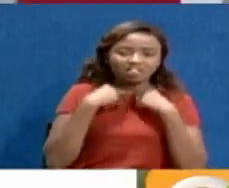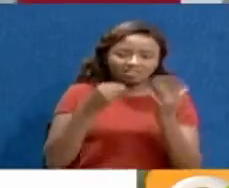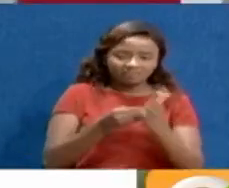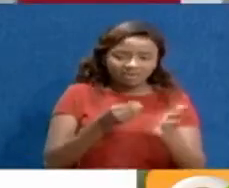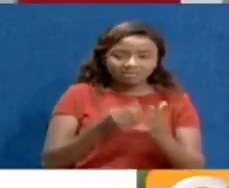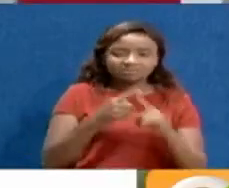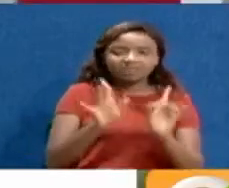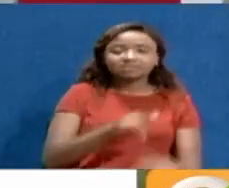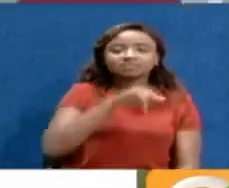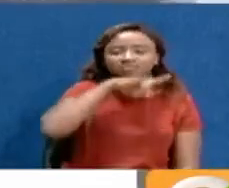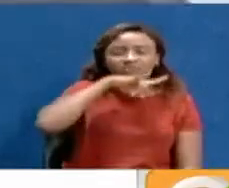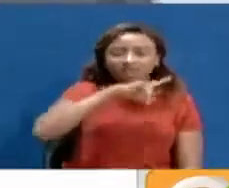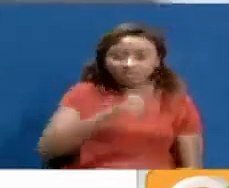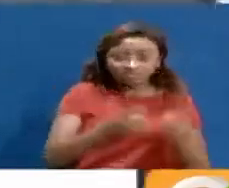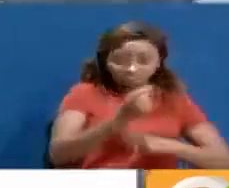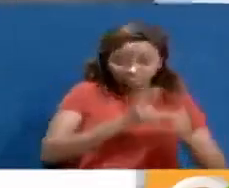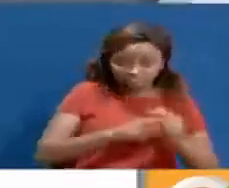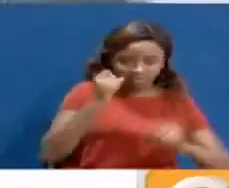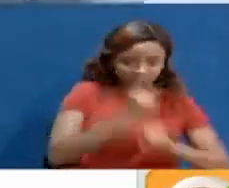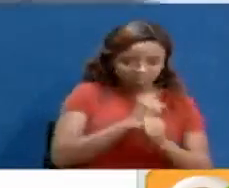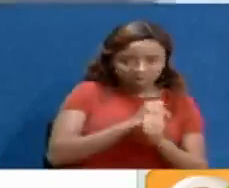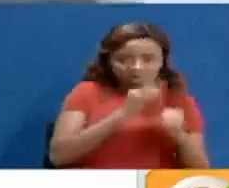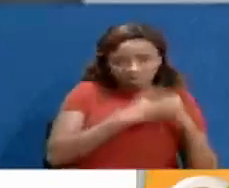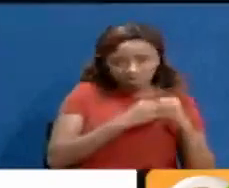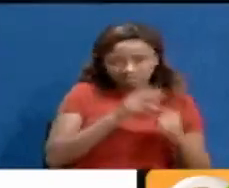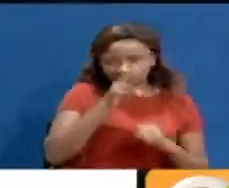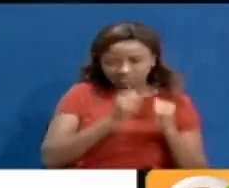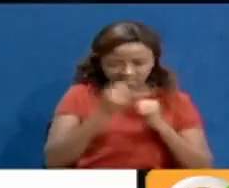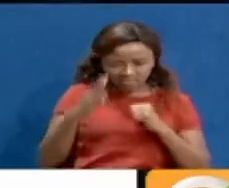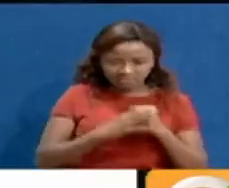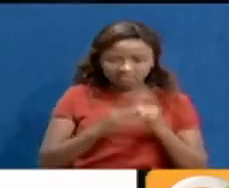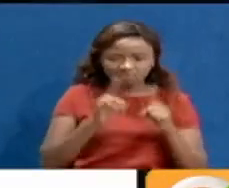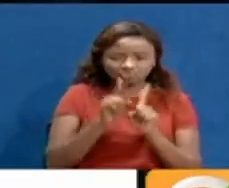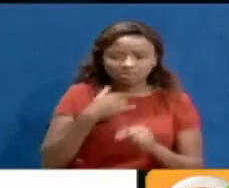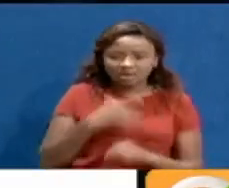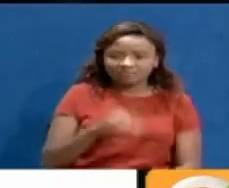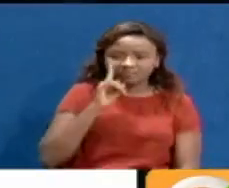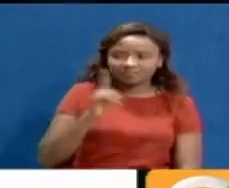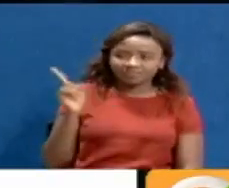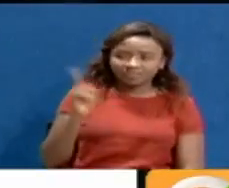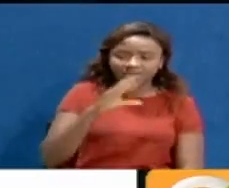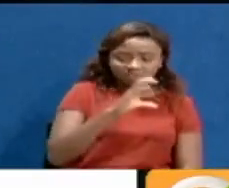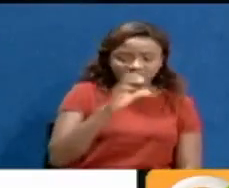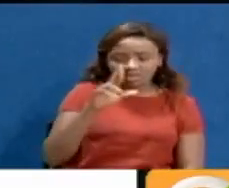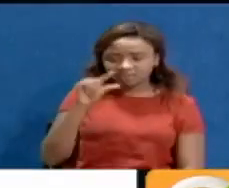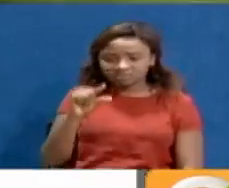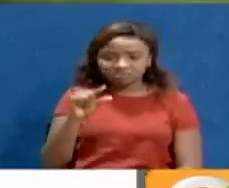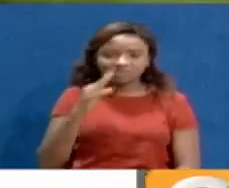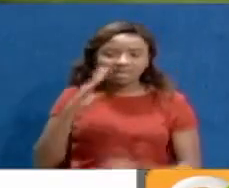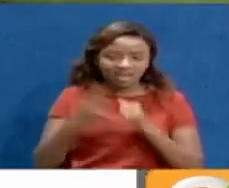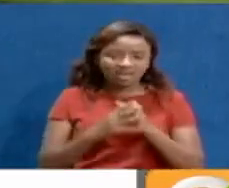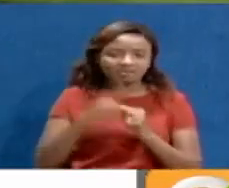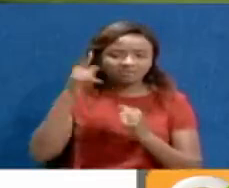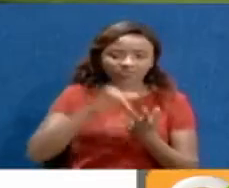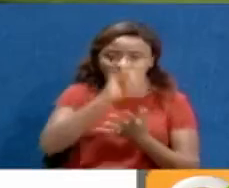difficulties. Ugandan Airlines began flight operations in August 2019 with four Bombardier CRJ-900s for regional flights.